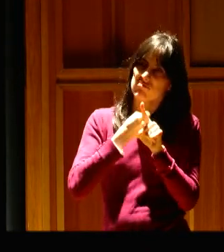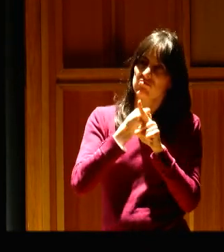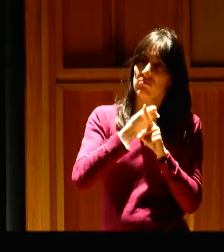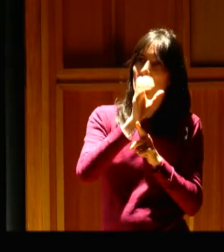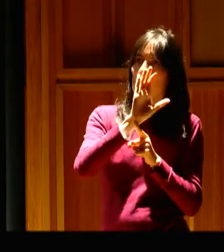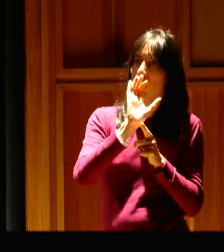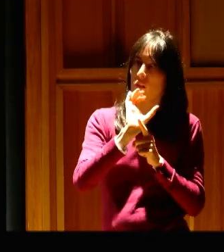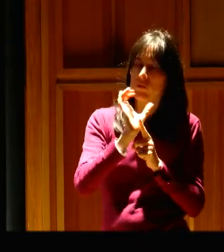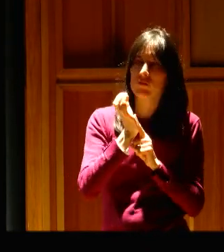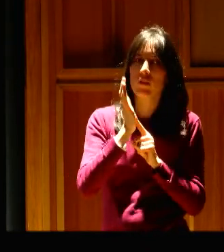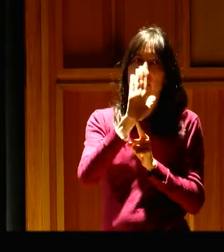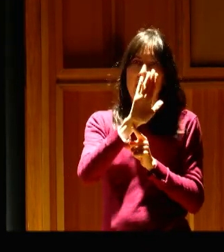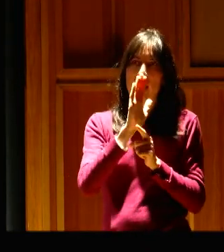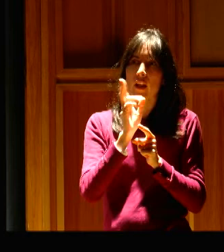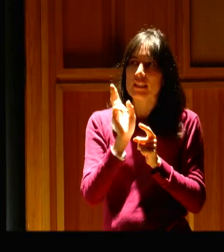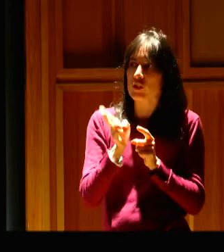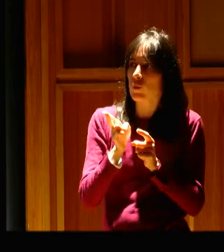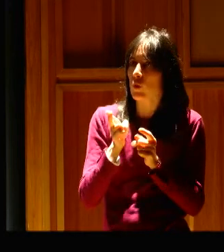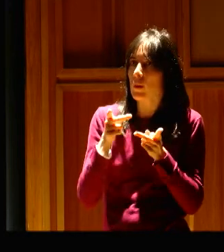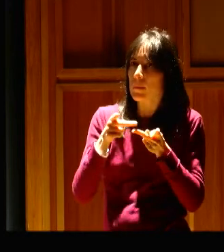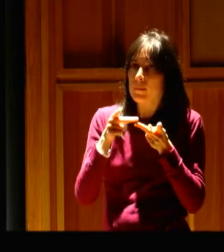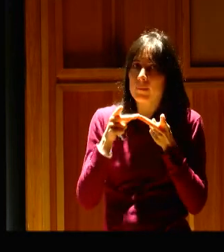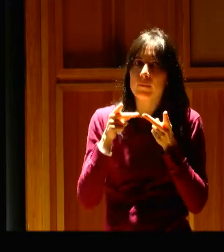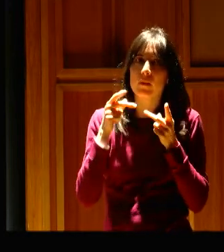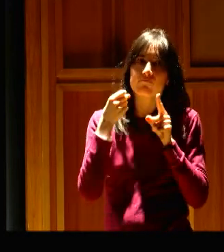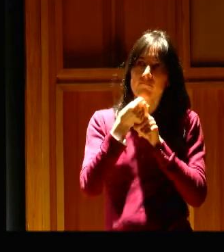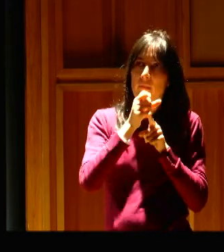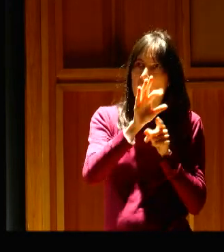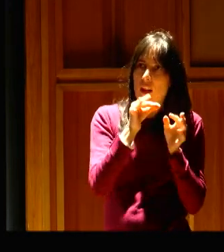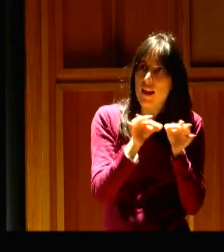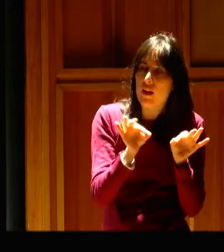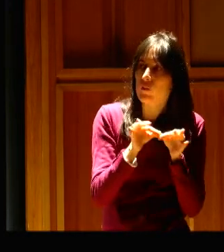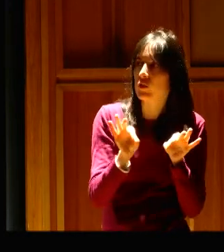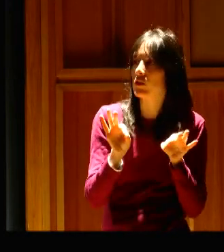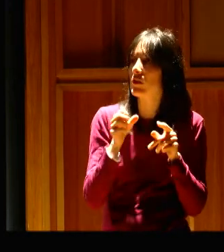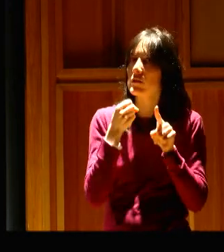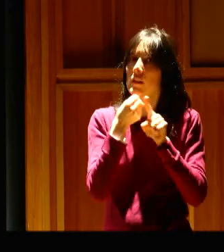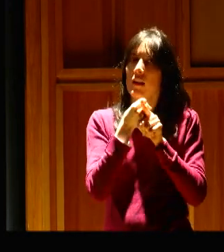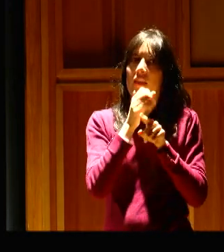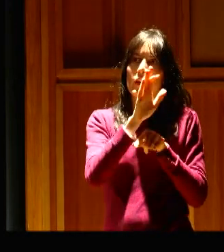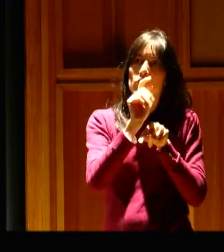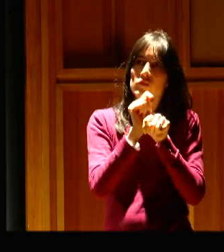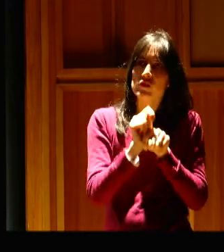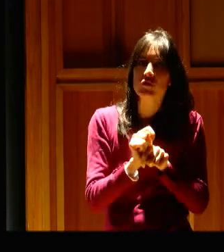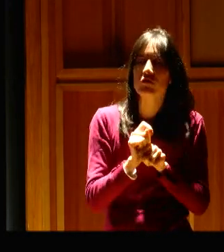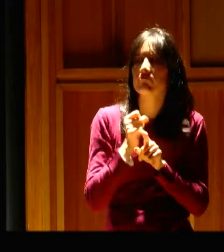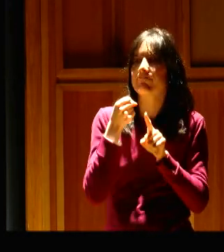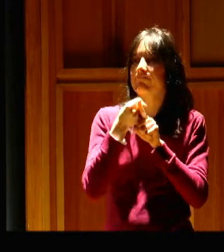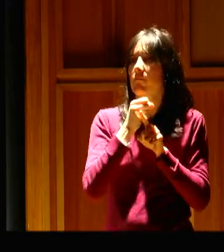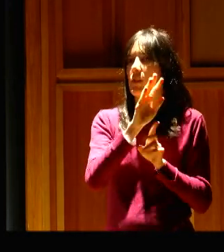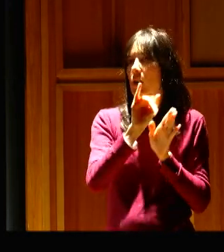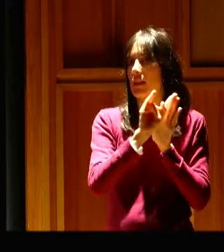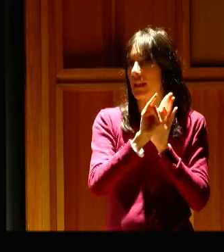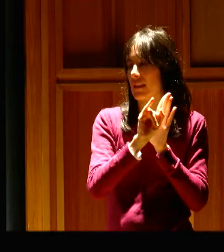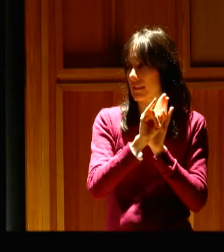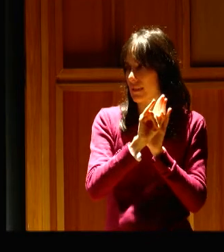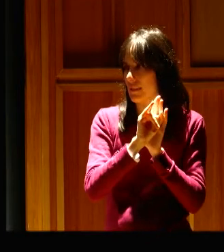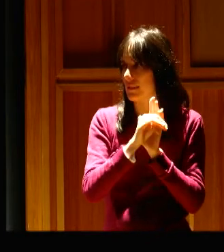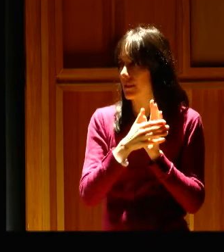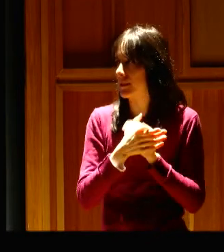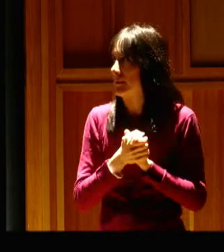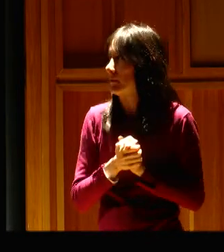their historic sites, their languages, their place-based traditions, their identities. In